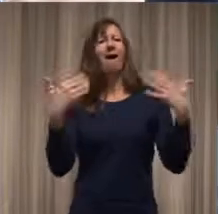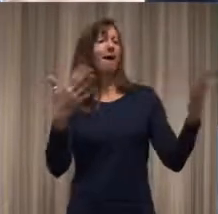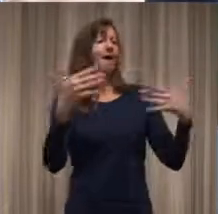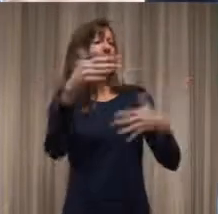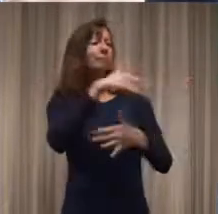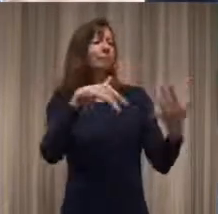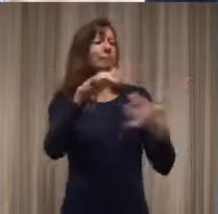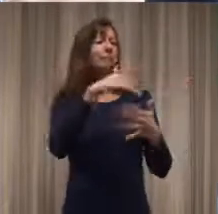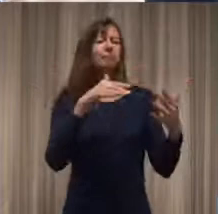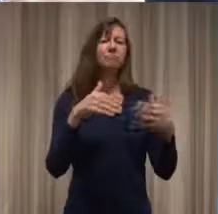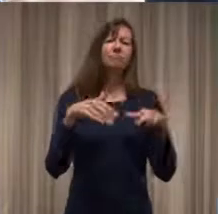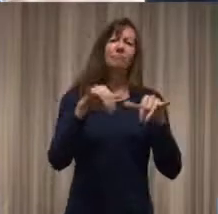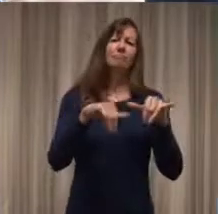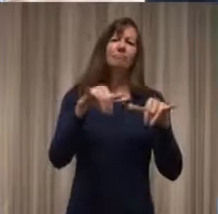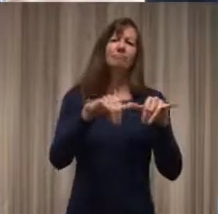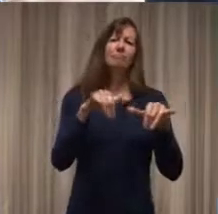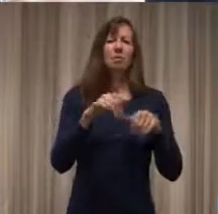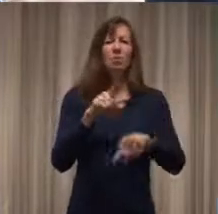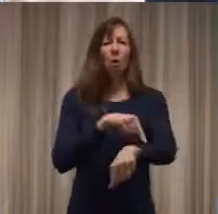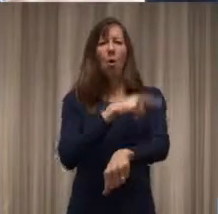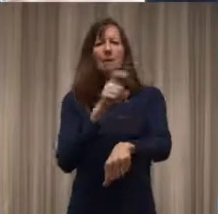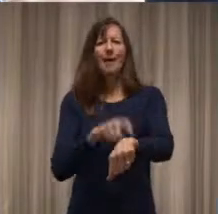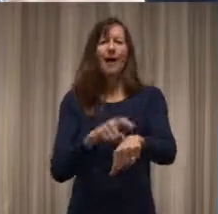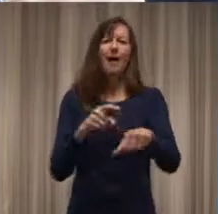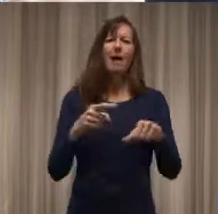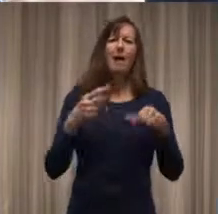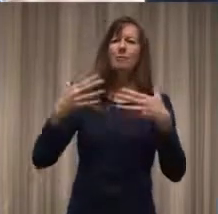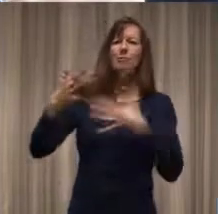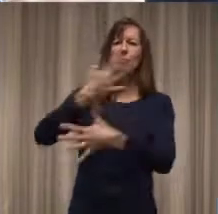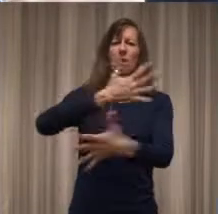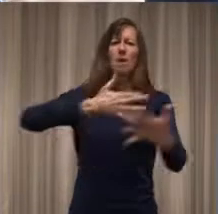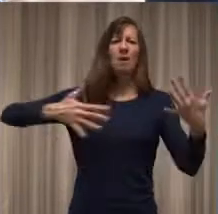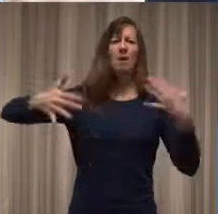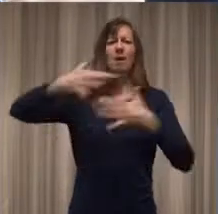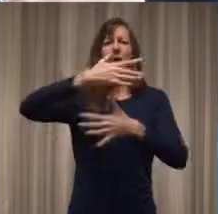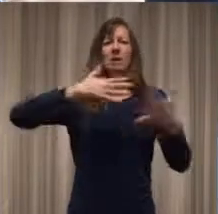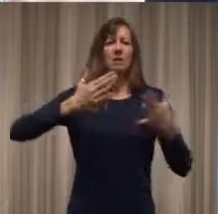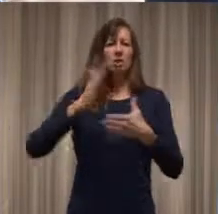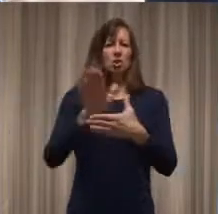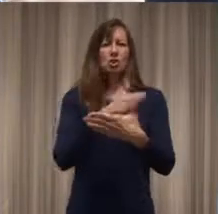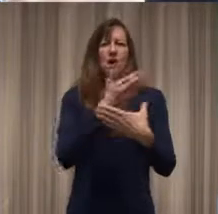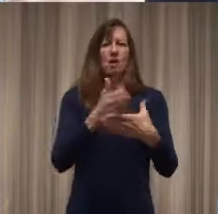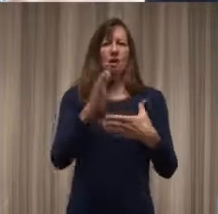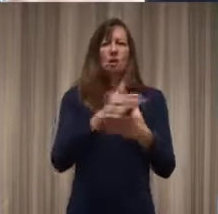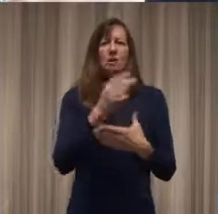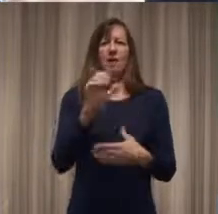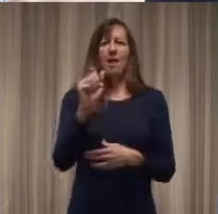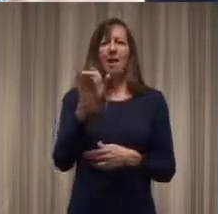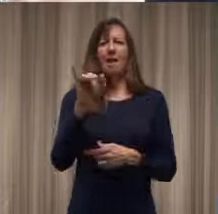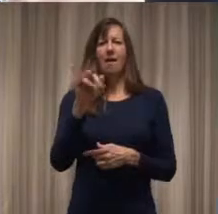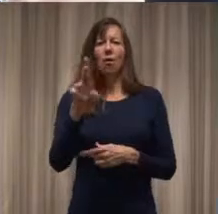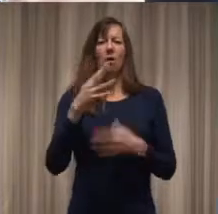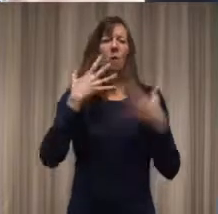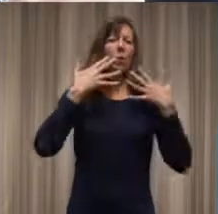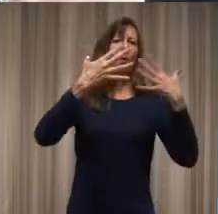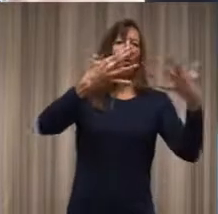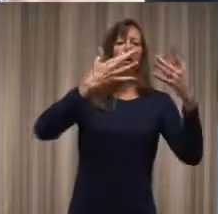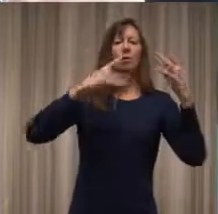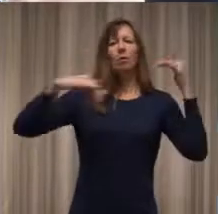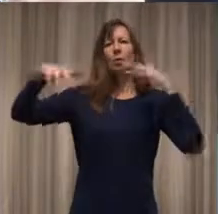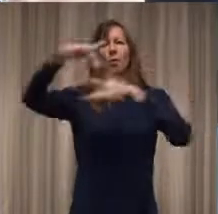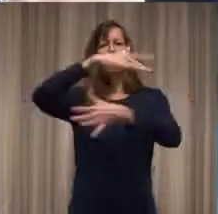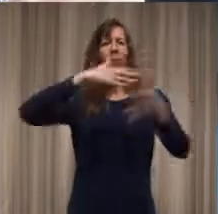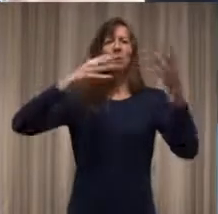of time where you're sort of sharing air, given that the virus is aerosolized and we know that is how it